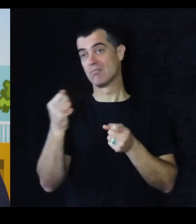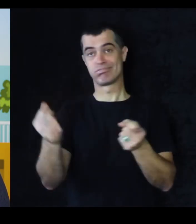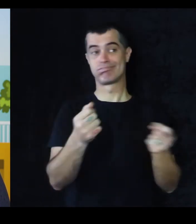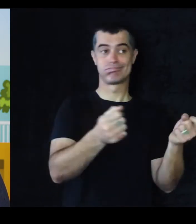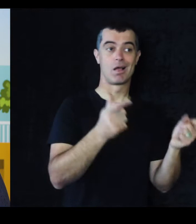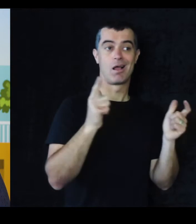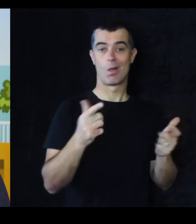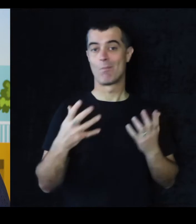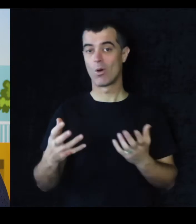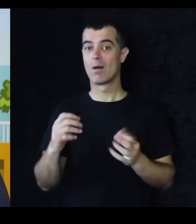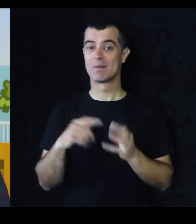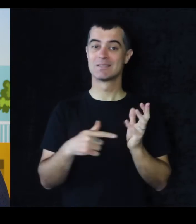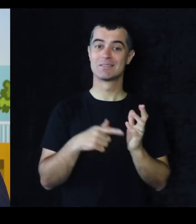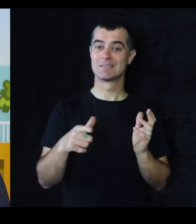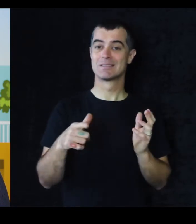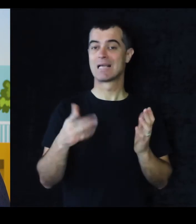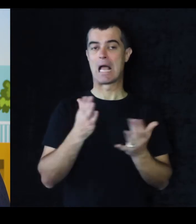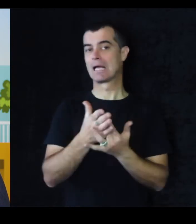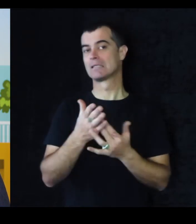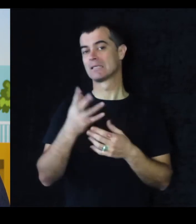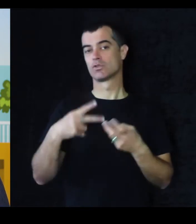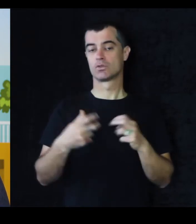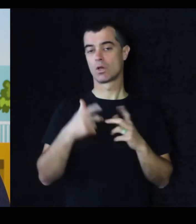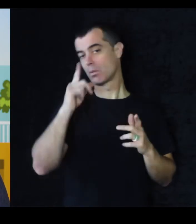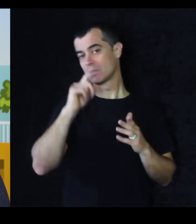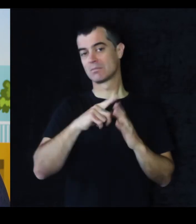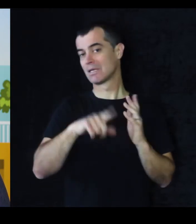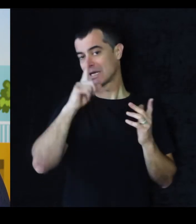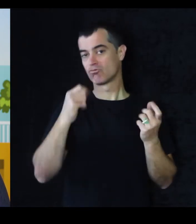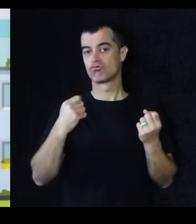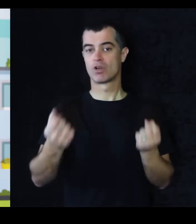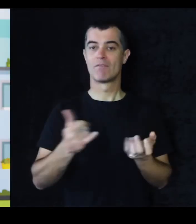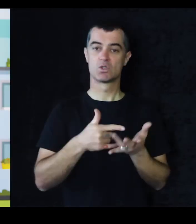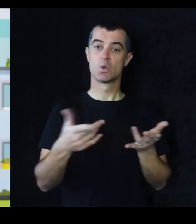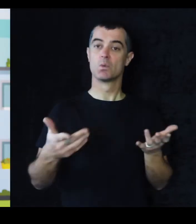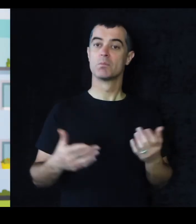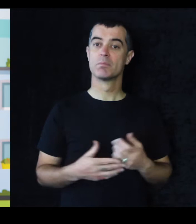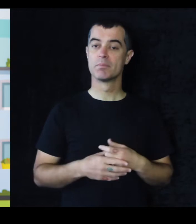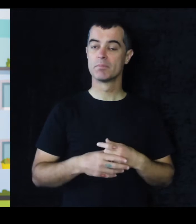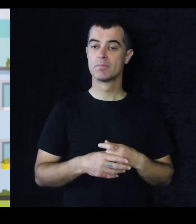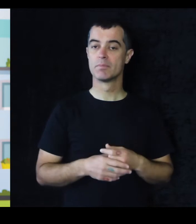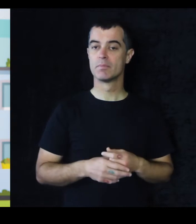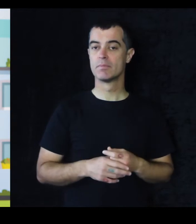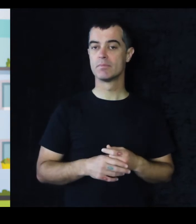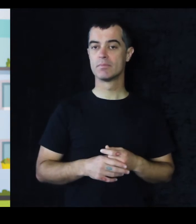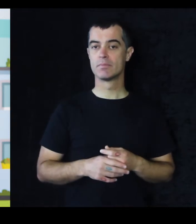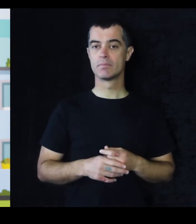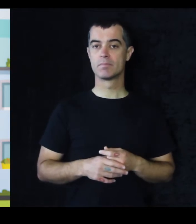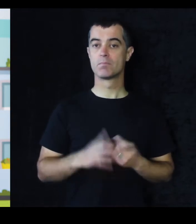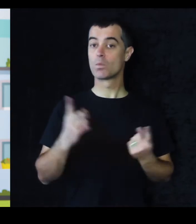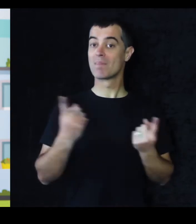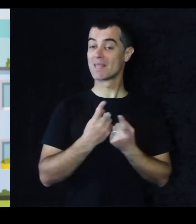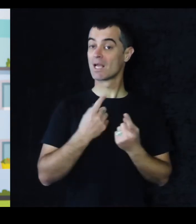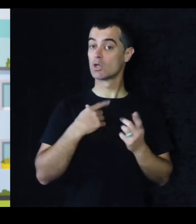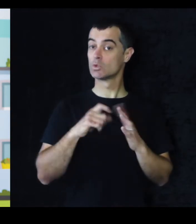get to a lot more of them, but that's an access issue. A lot of people with disabilities can't drive, so. One of the things that I ended up